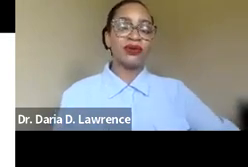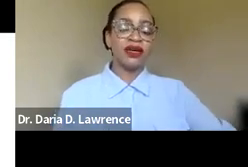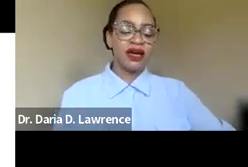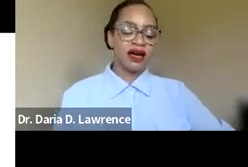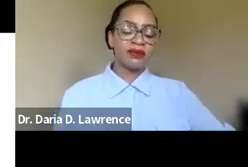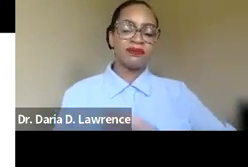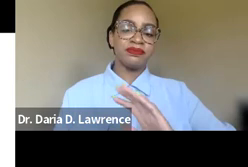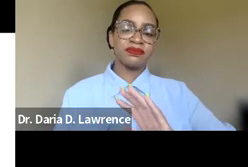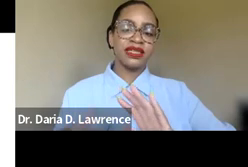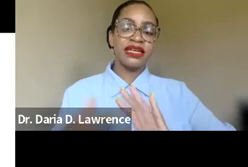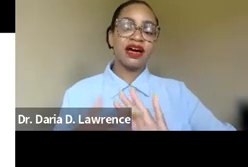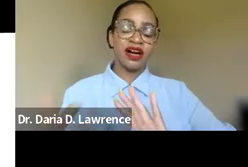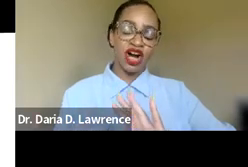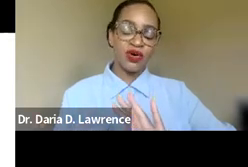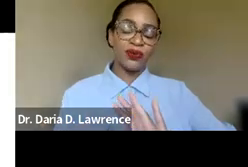our